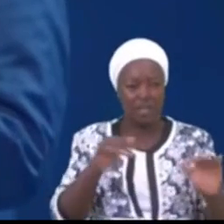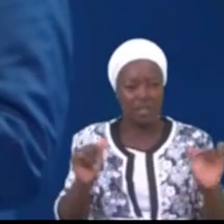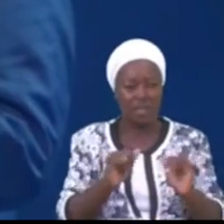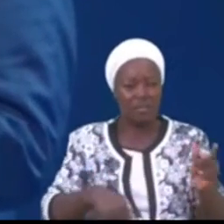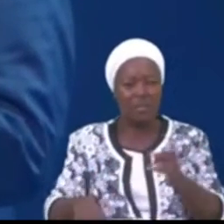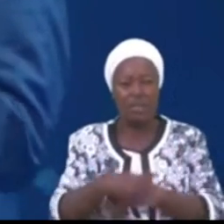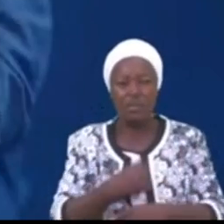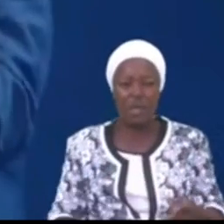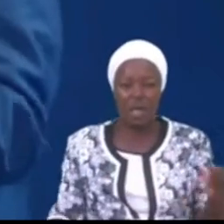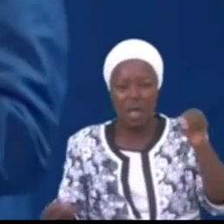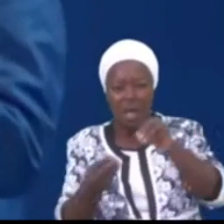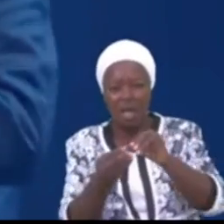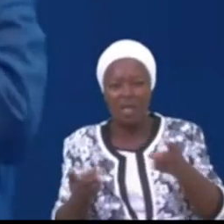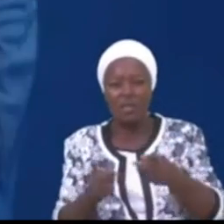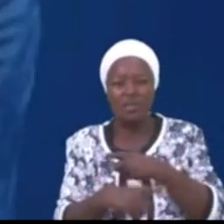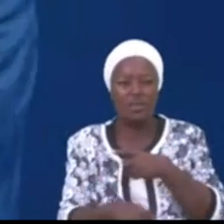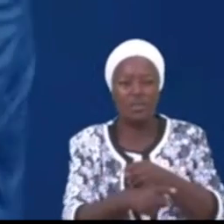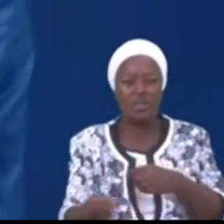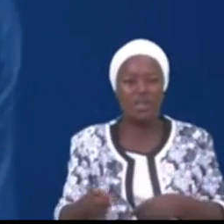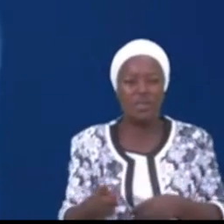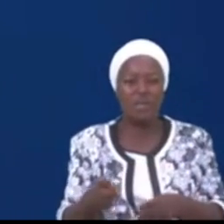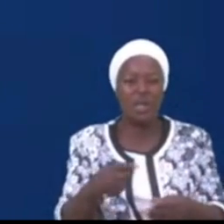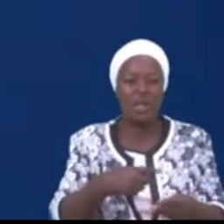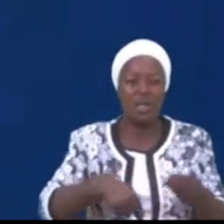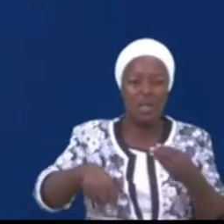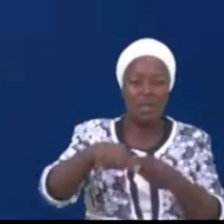unto them about